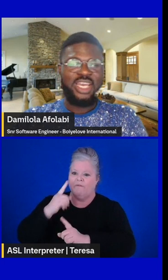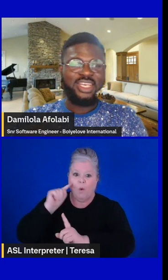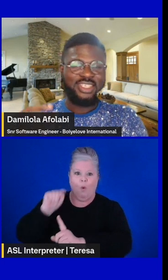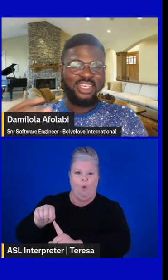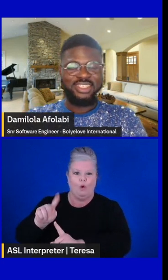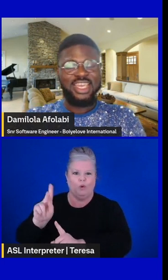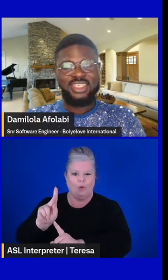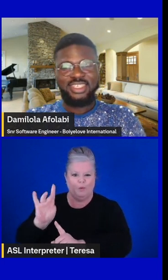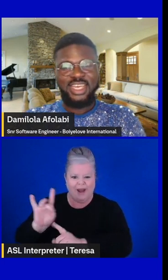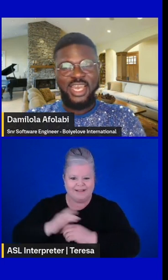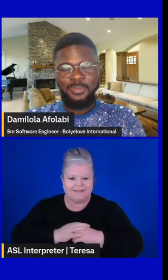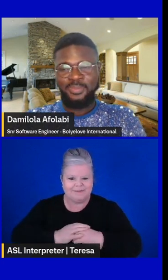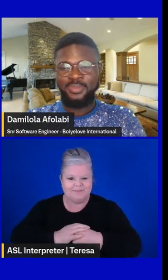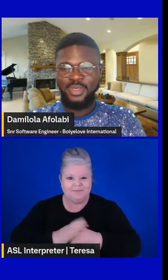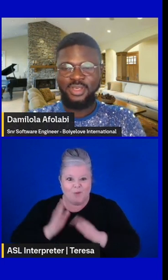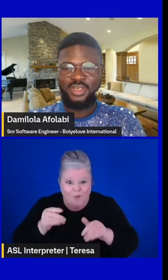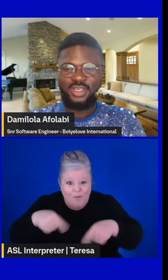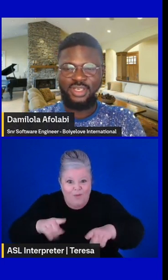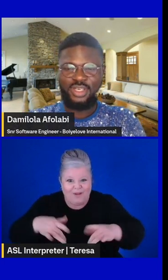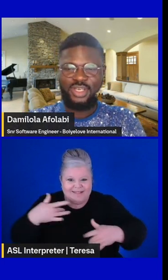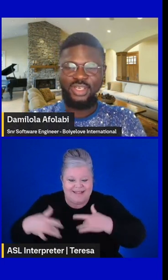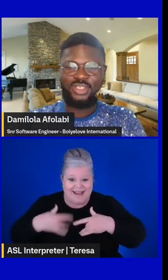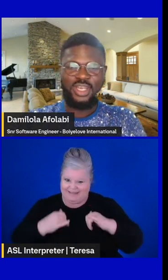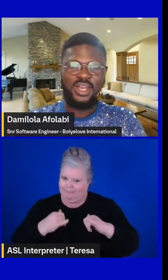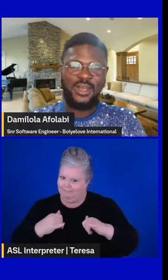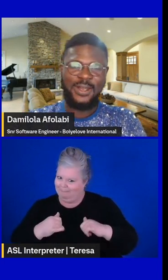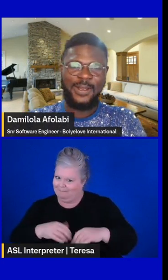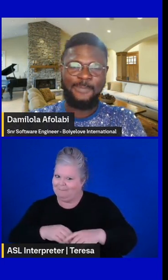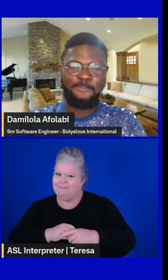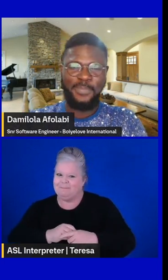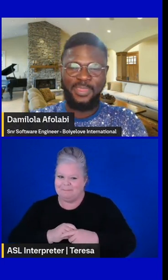I hope you're as excited as I am.